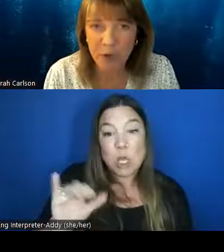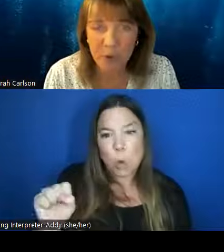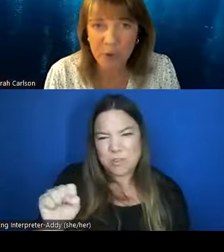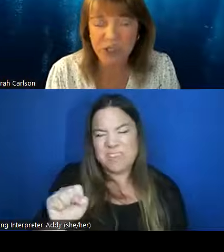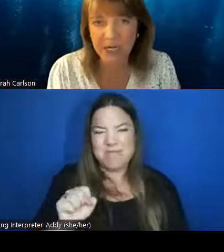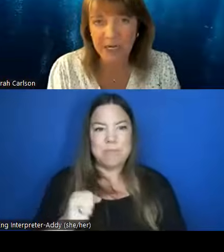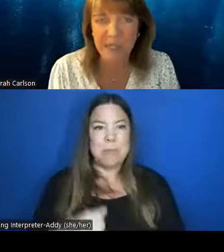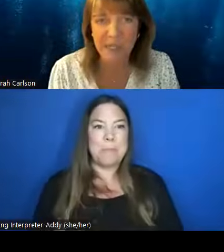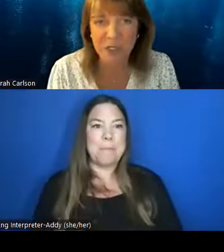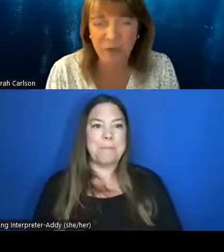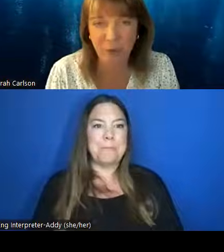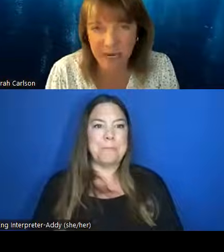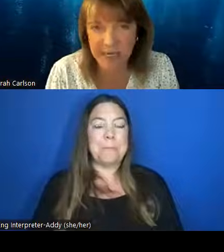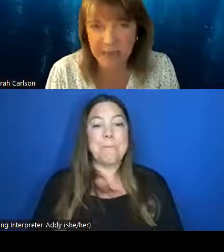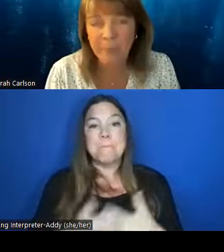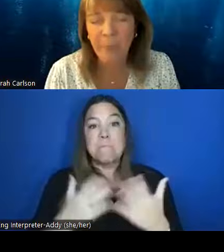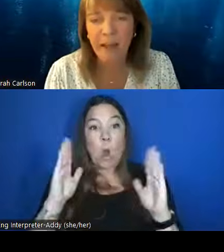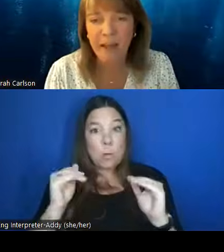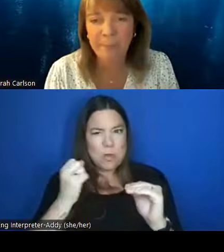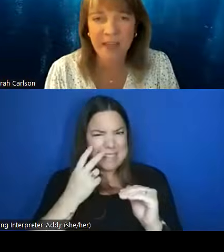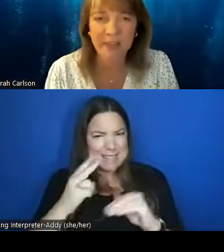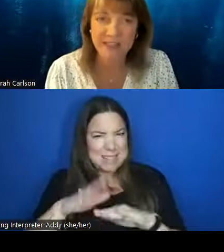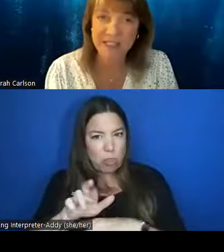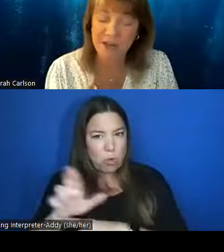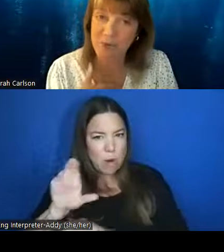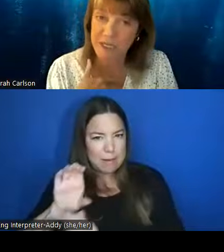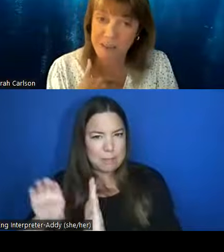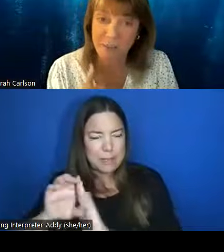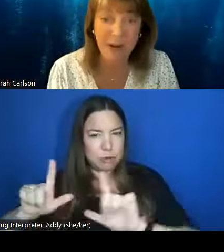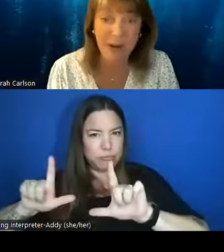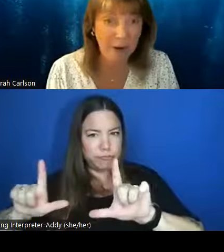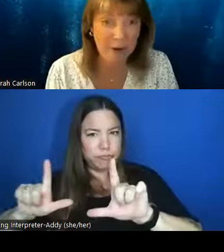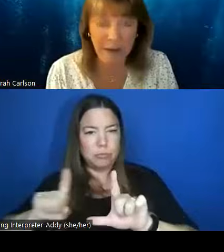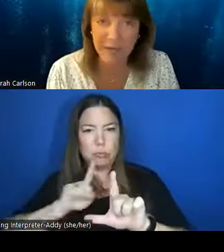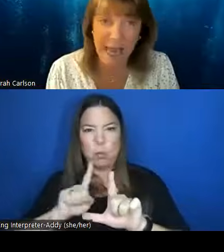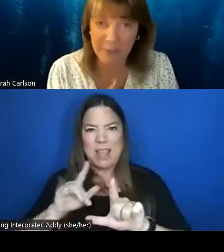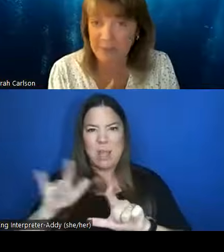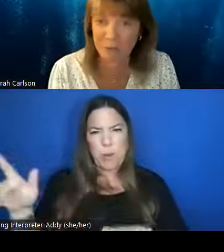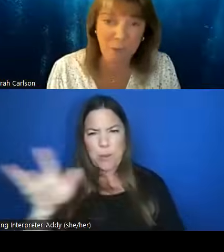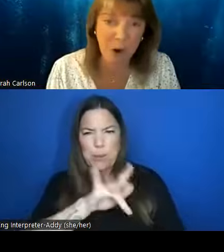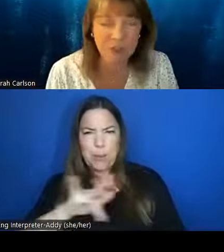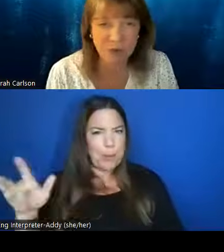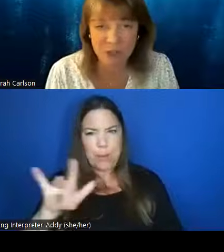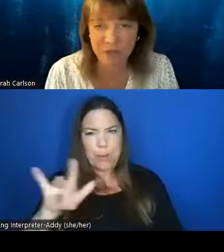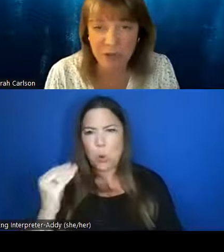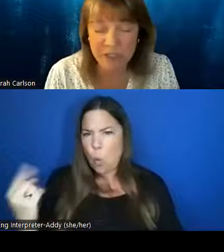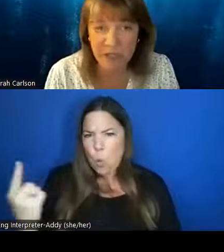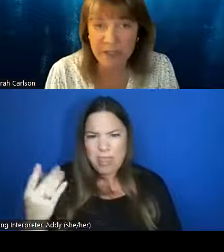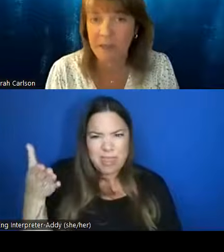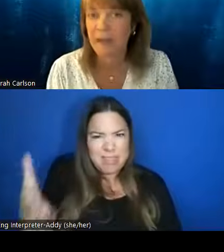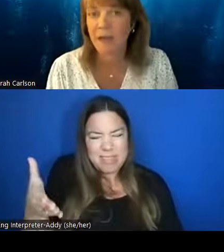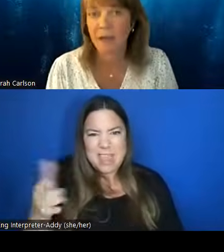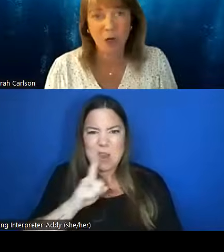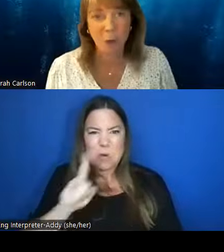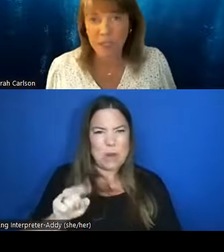hope you can appreciate in the image on the right that this is a really barren, uninhabited, remote stretch of